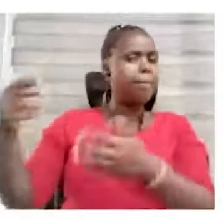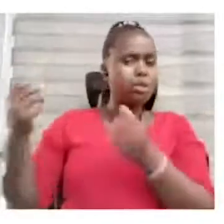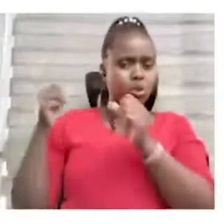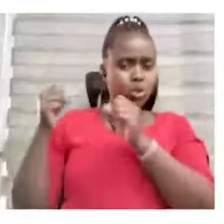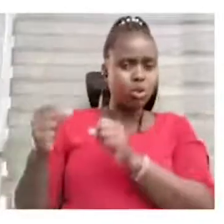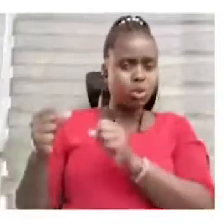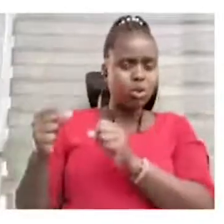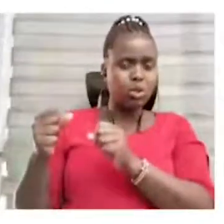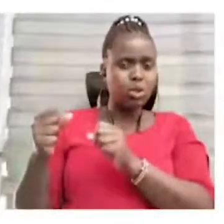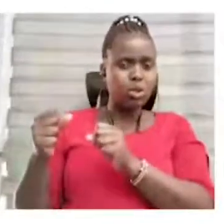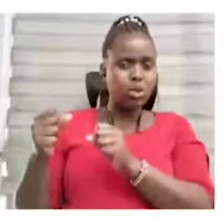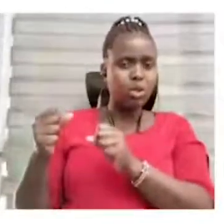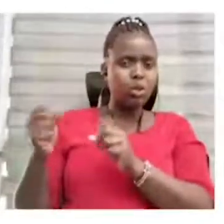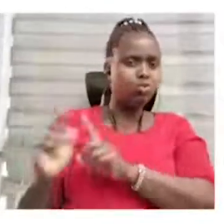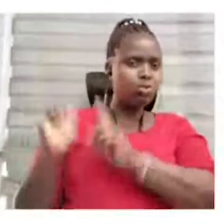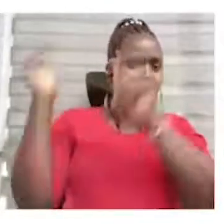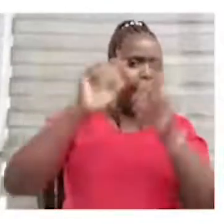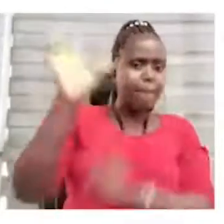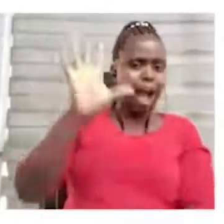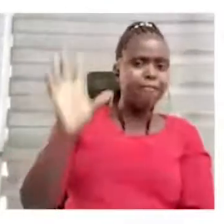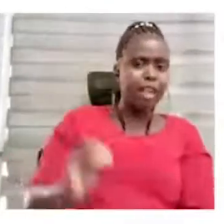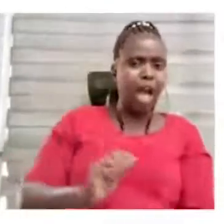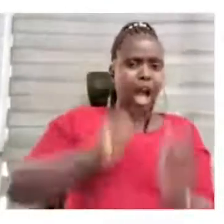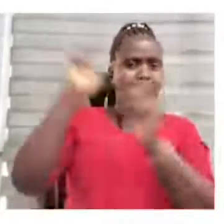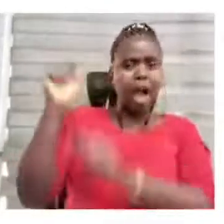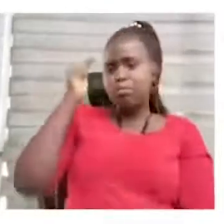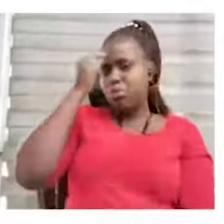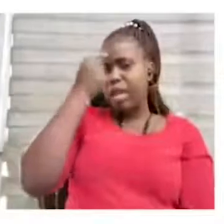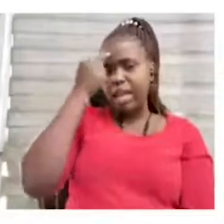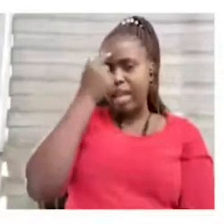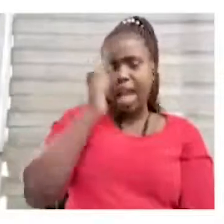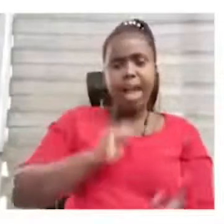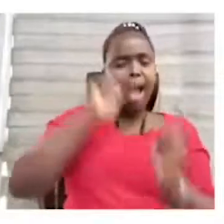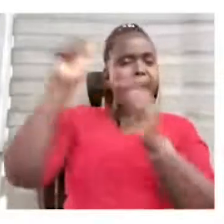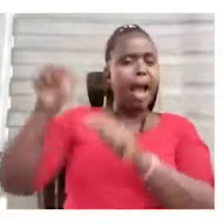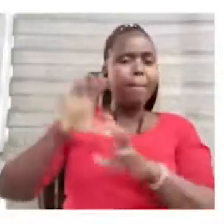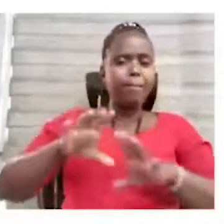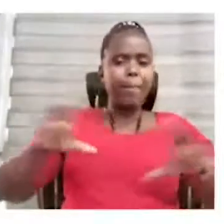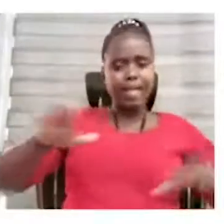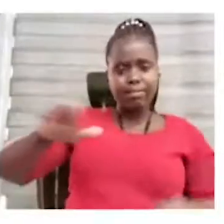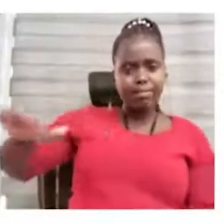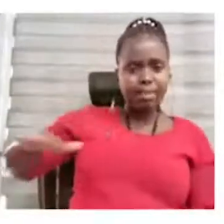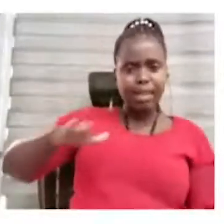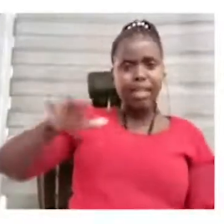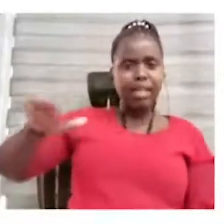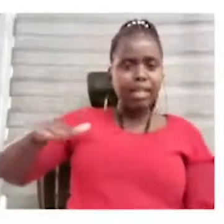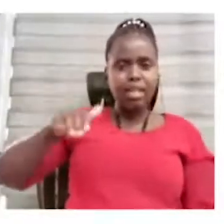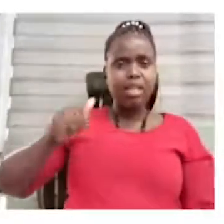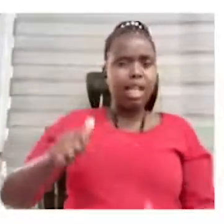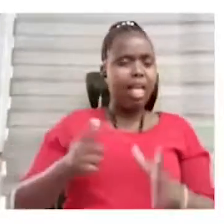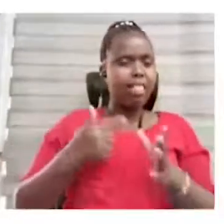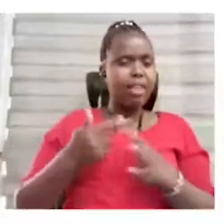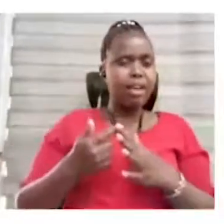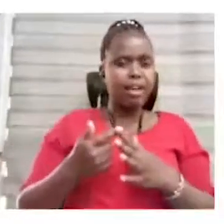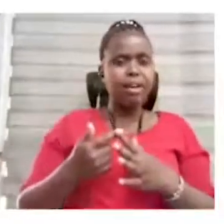Africa, coming to India, coming to, markets that we're simply not as close to,